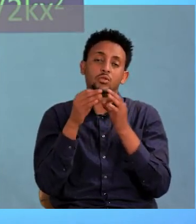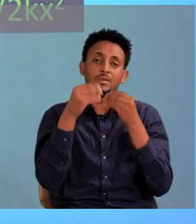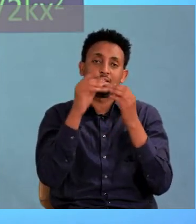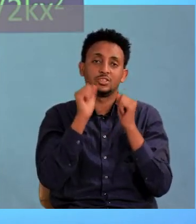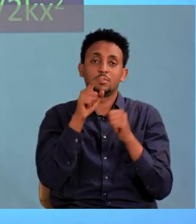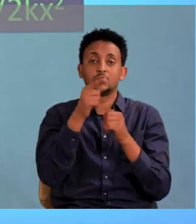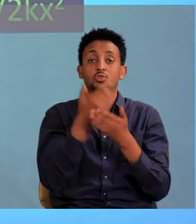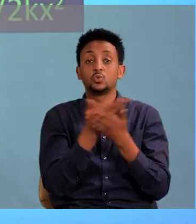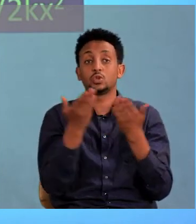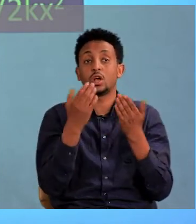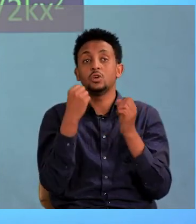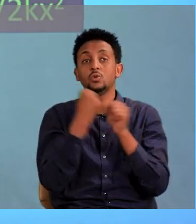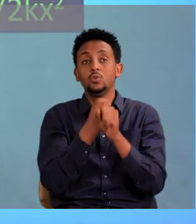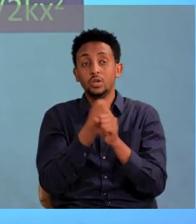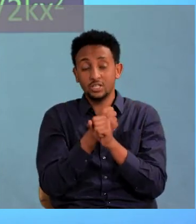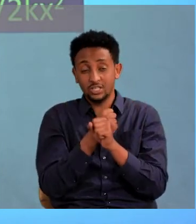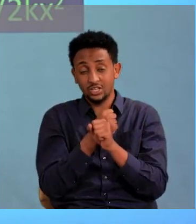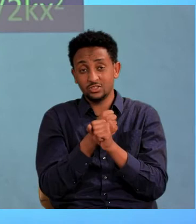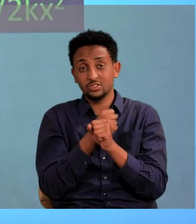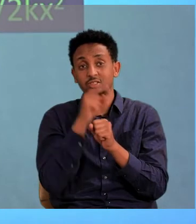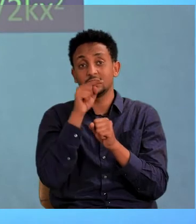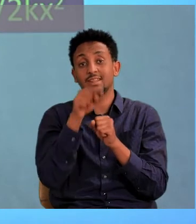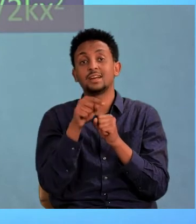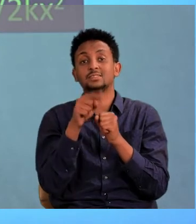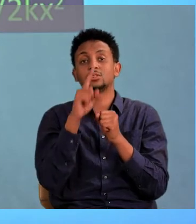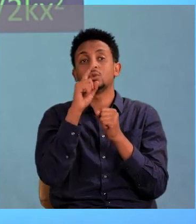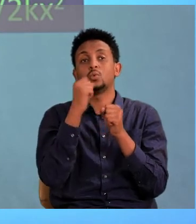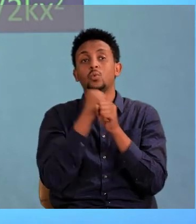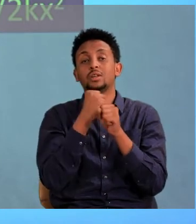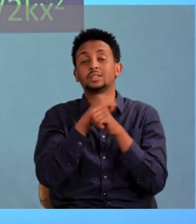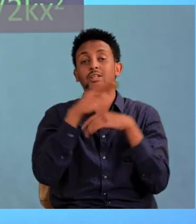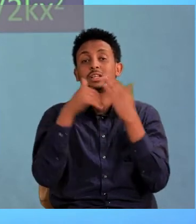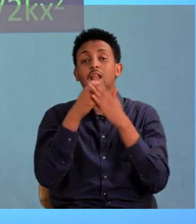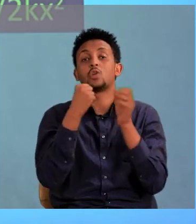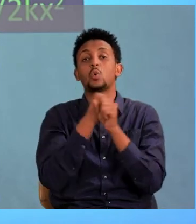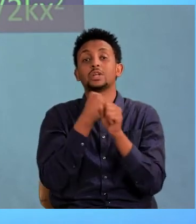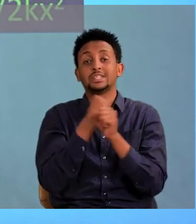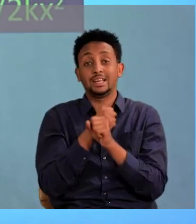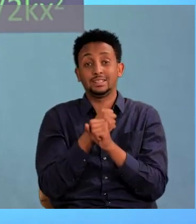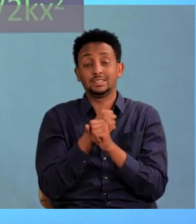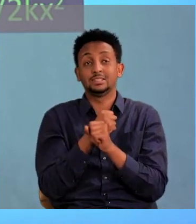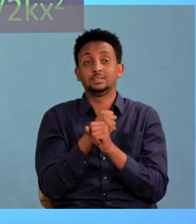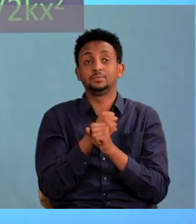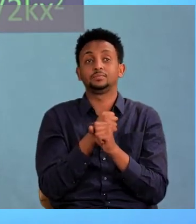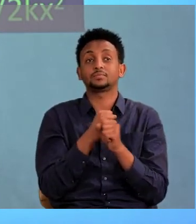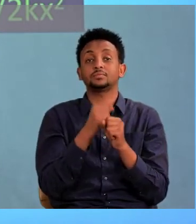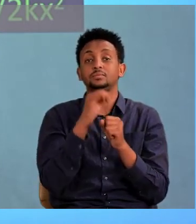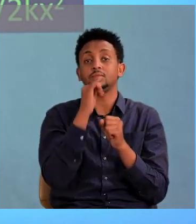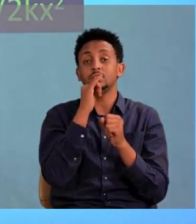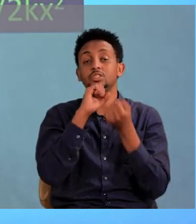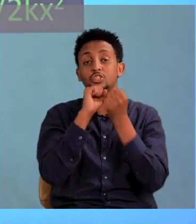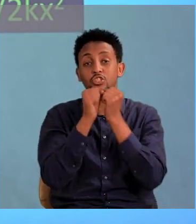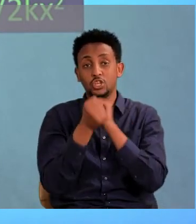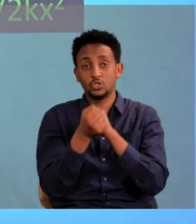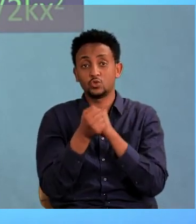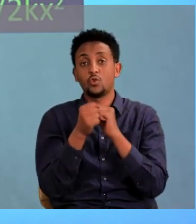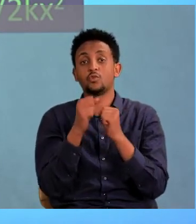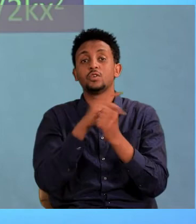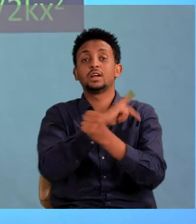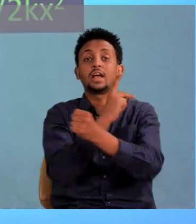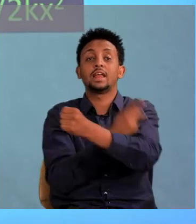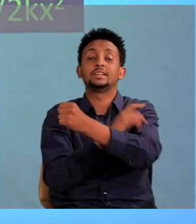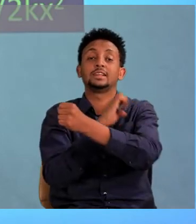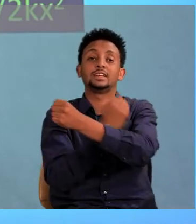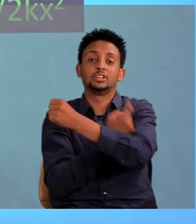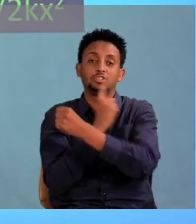In this case, we have seen work energy theorem that the total work done is the change of kinetic